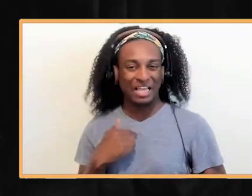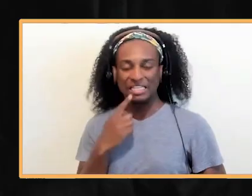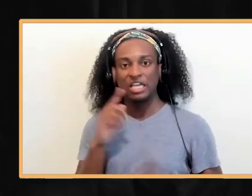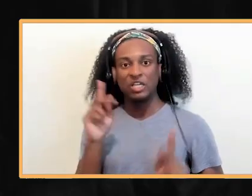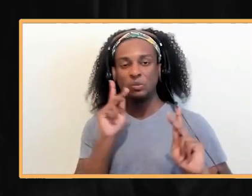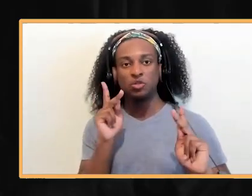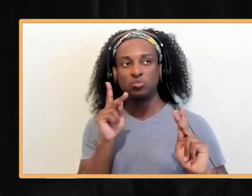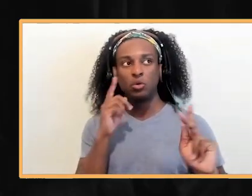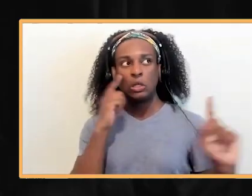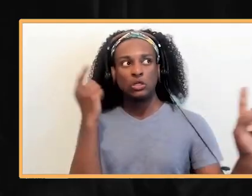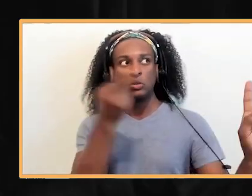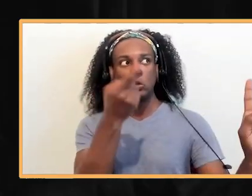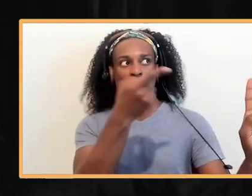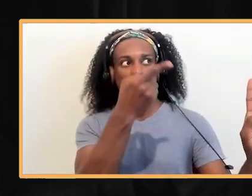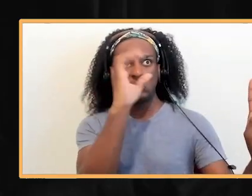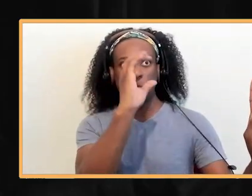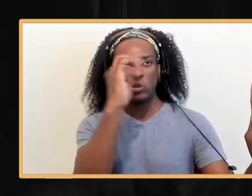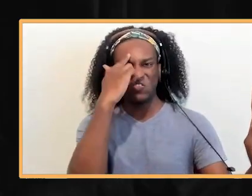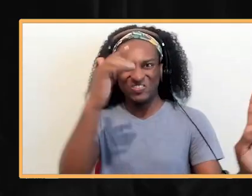progressive strategies feel anemic